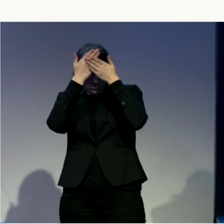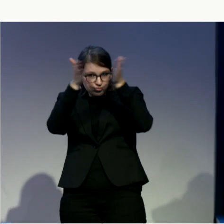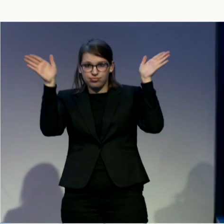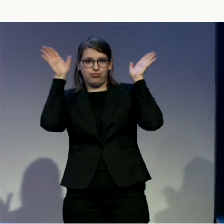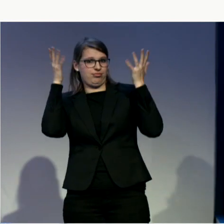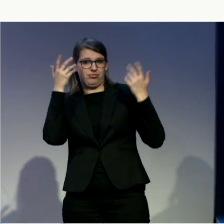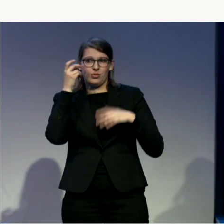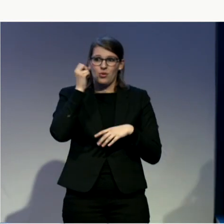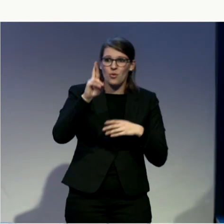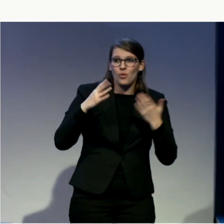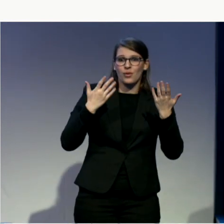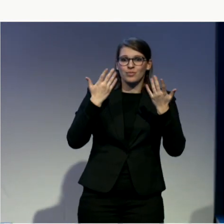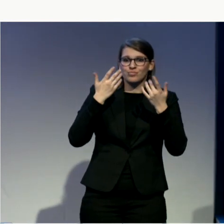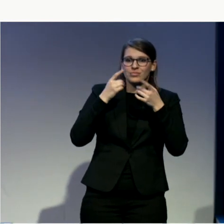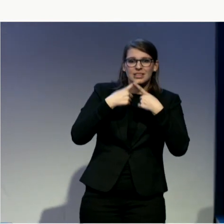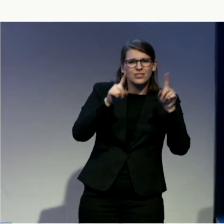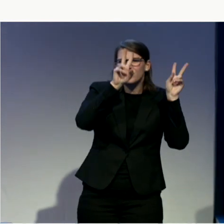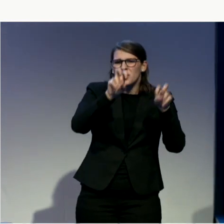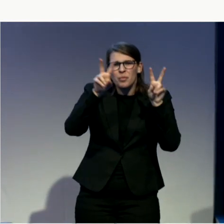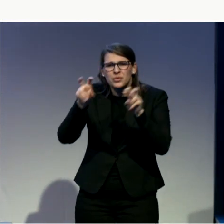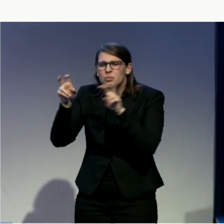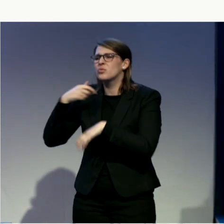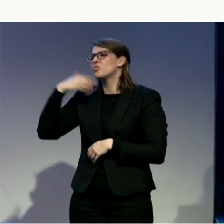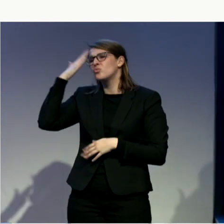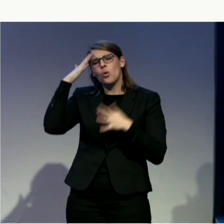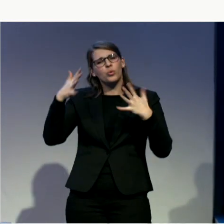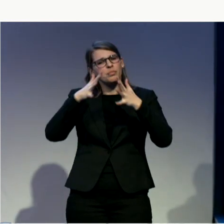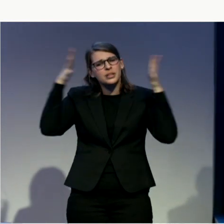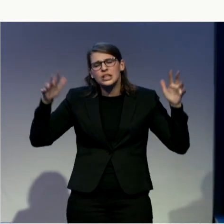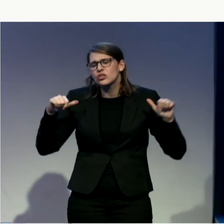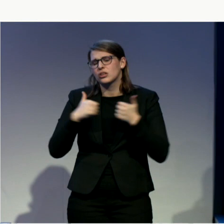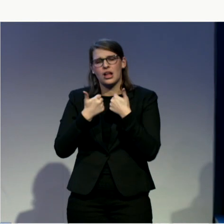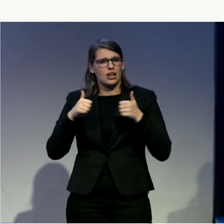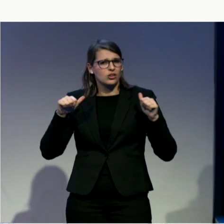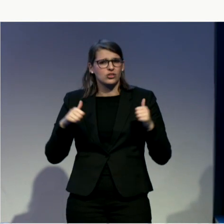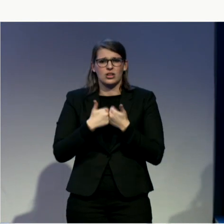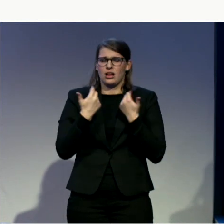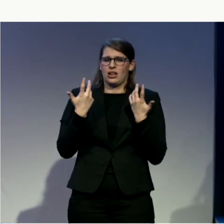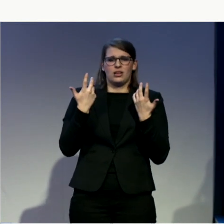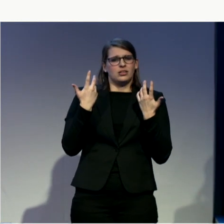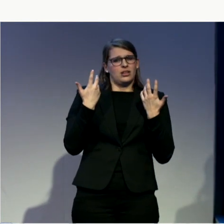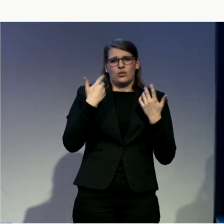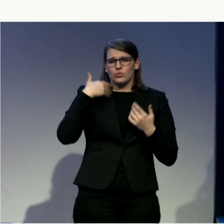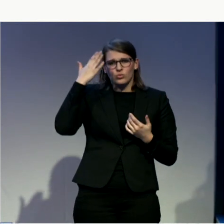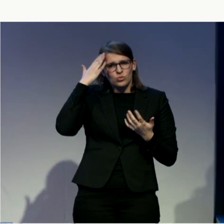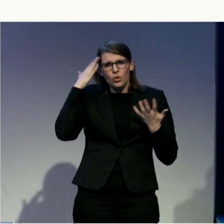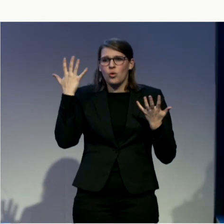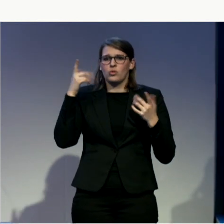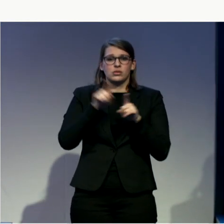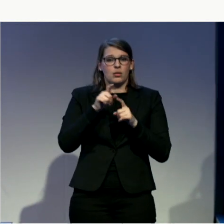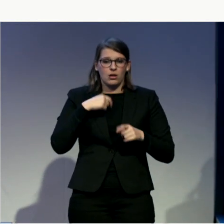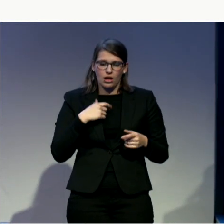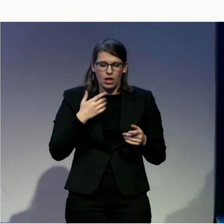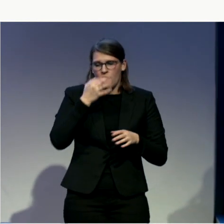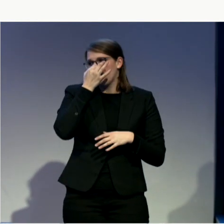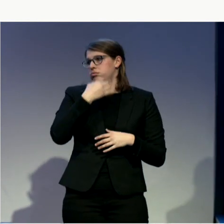and then you reach a point where you say, I'm gonna quit, but because you've got passion and because you have to tell stories, you just move